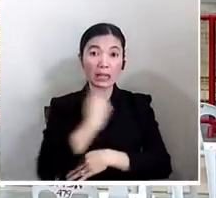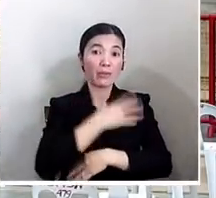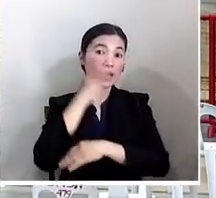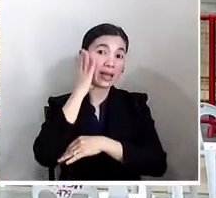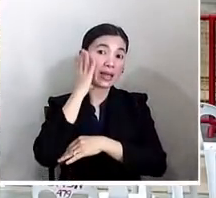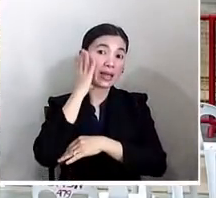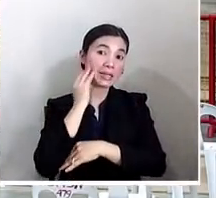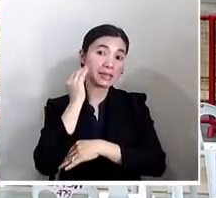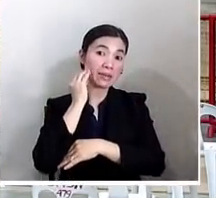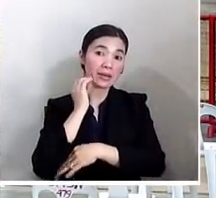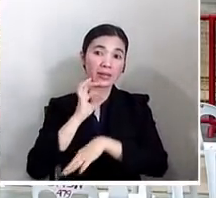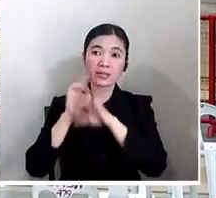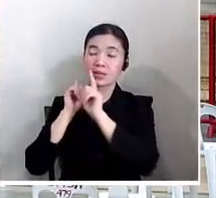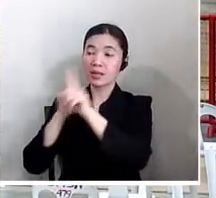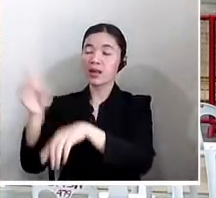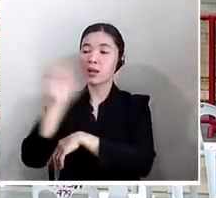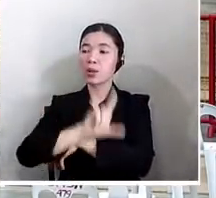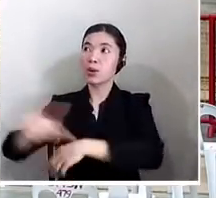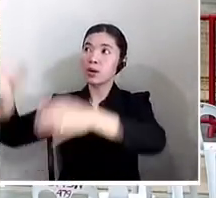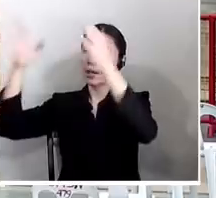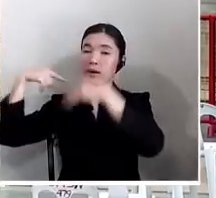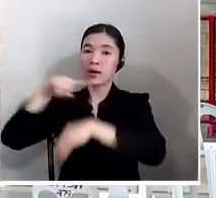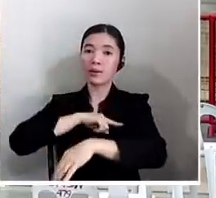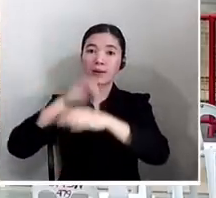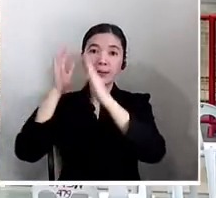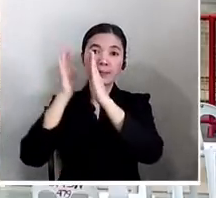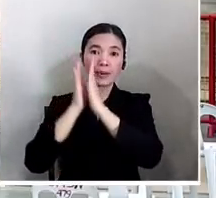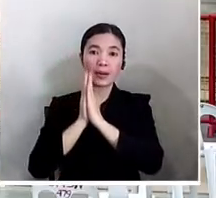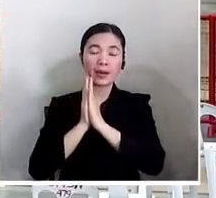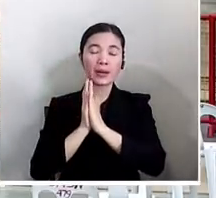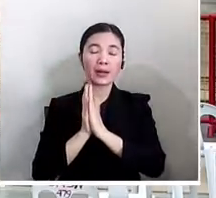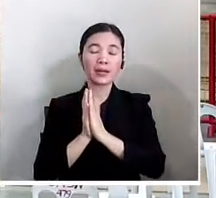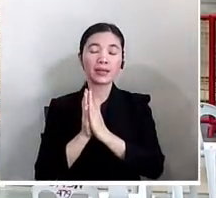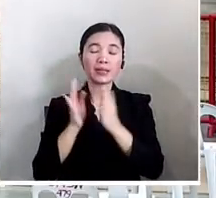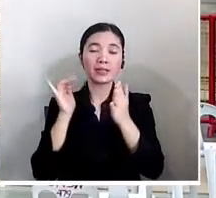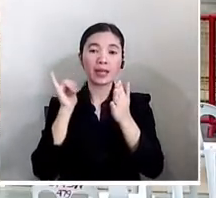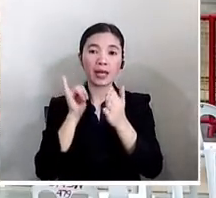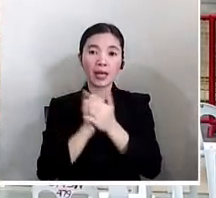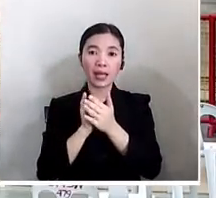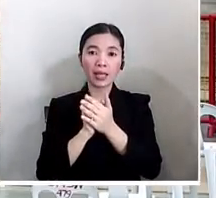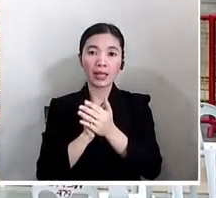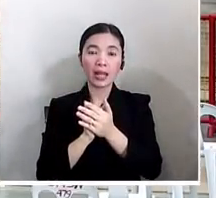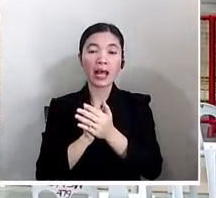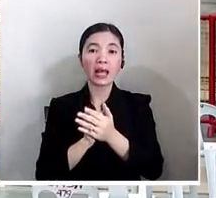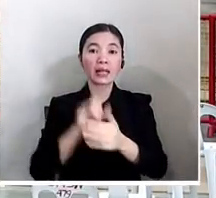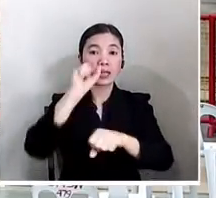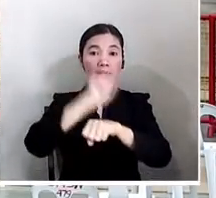Lord. Lord, hear our prayer. That the employed may find